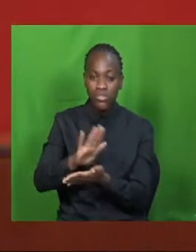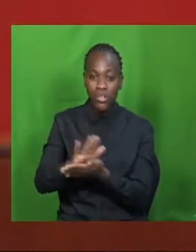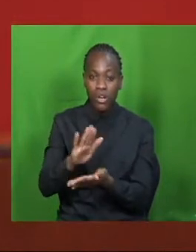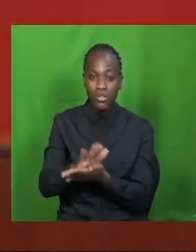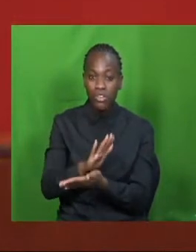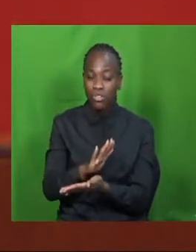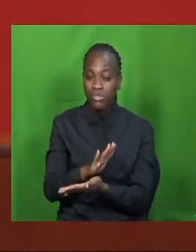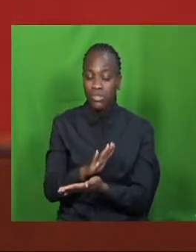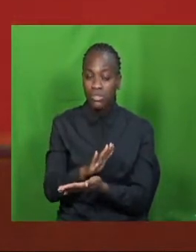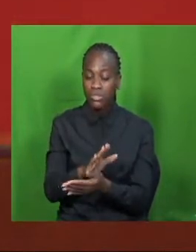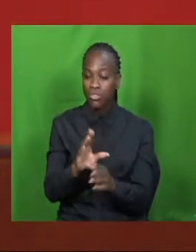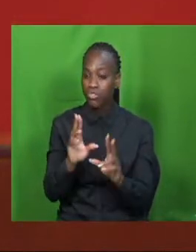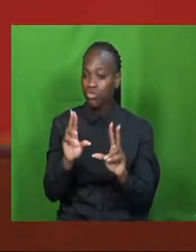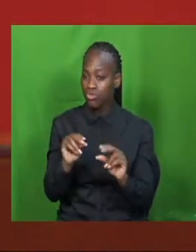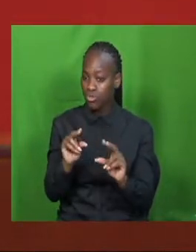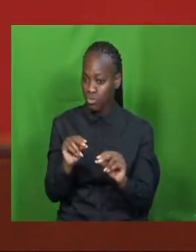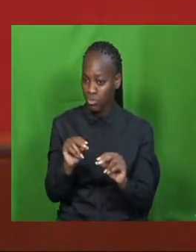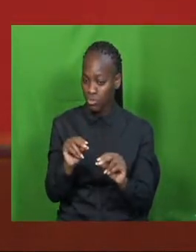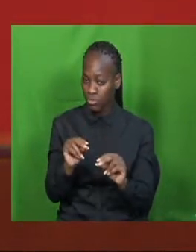how we handle these matters.